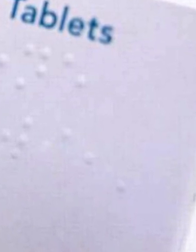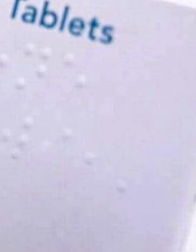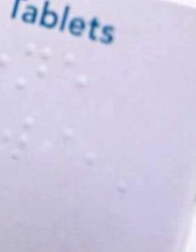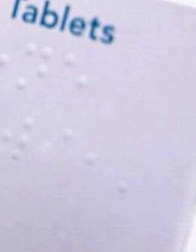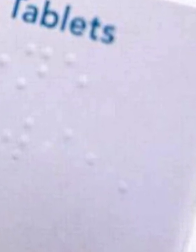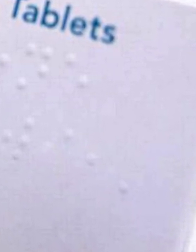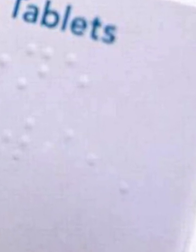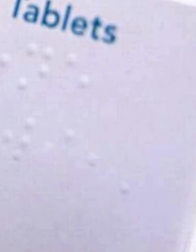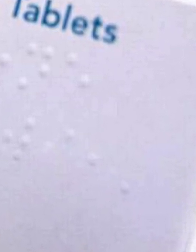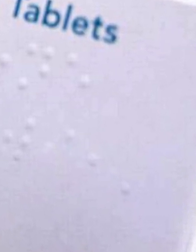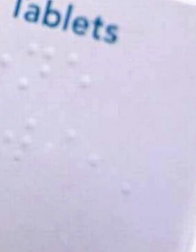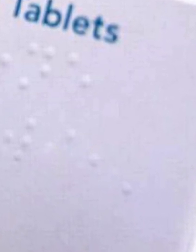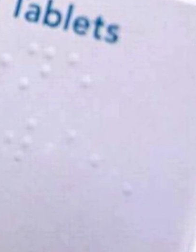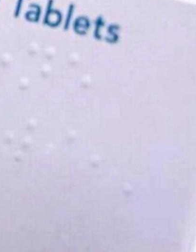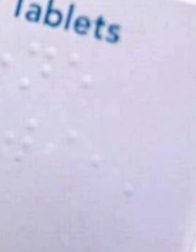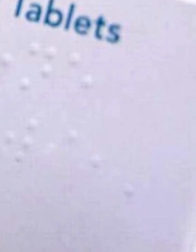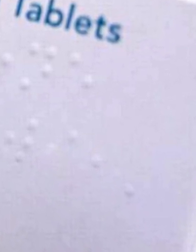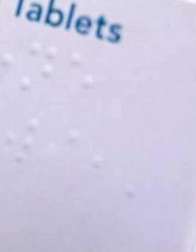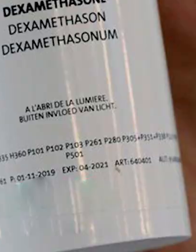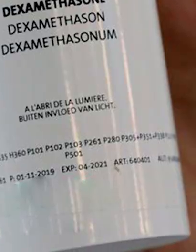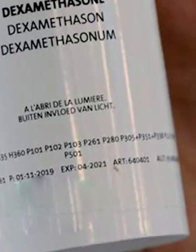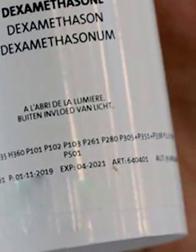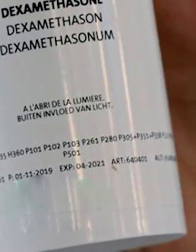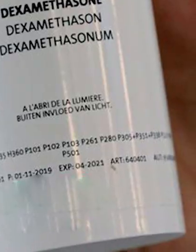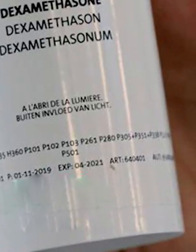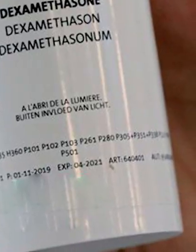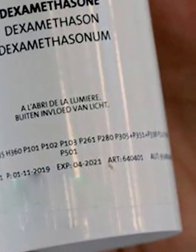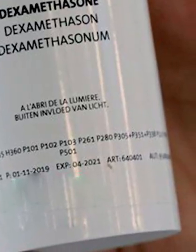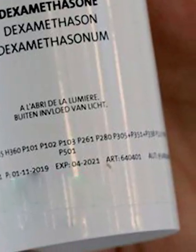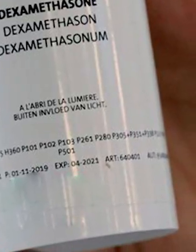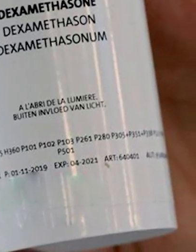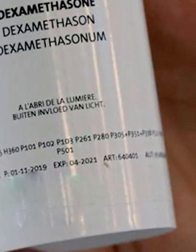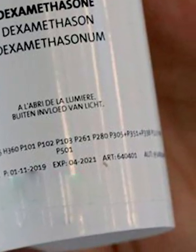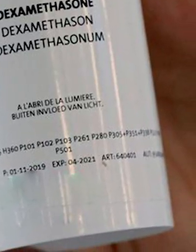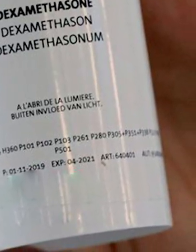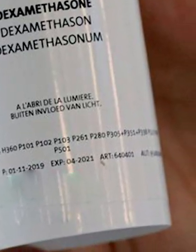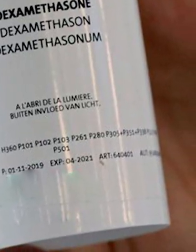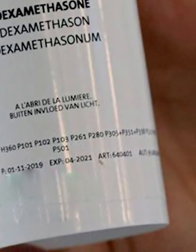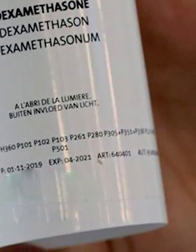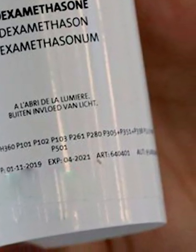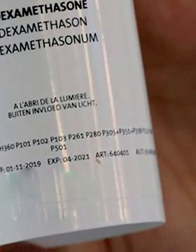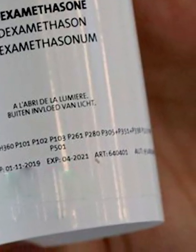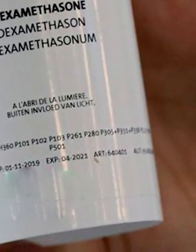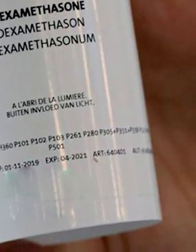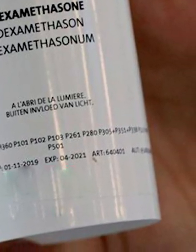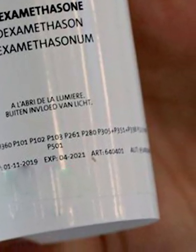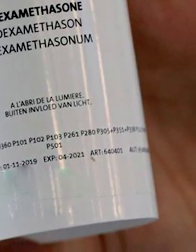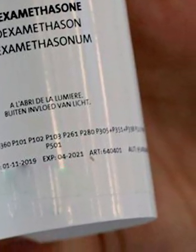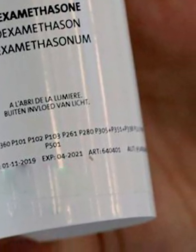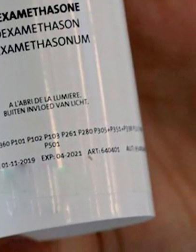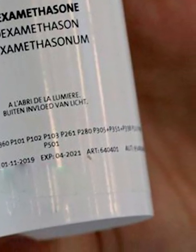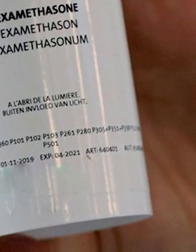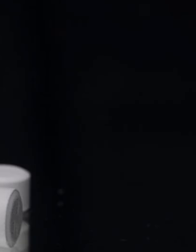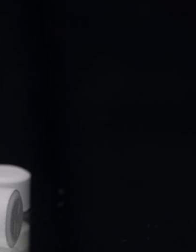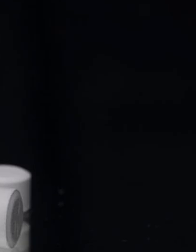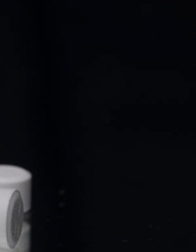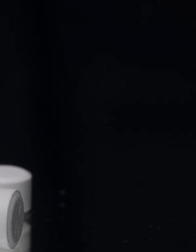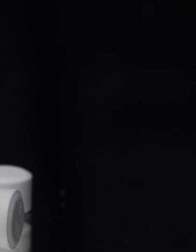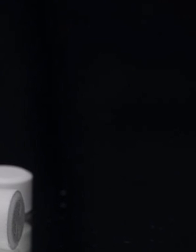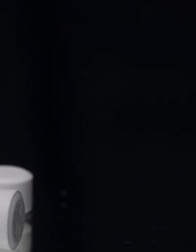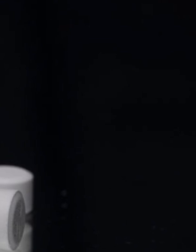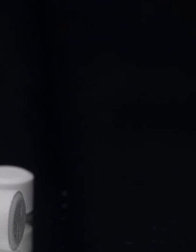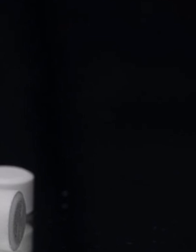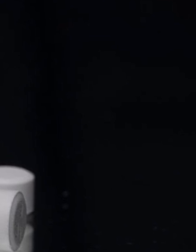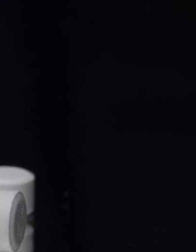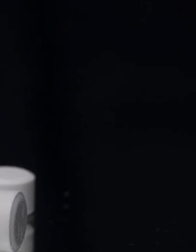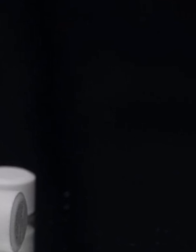and overseas it costs pennies. And so we closed that arm of the trial on Monday, the 8th of June, because we had enrolled